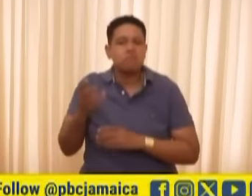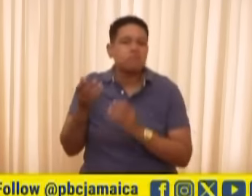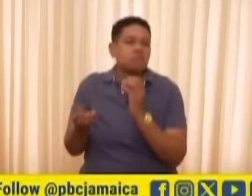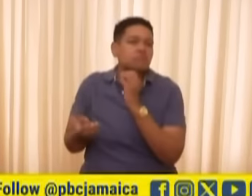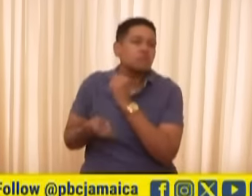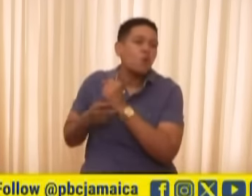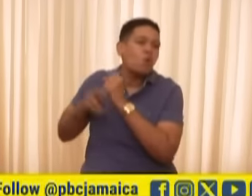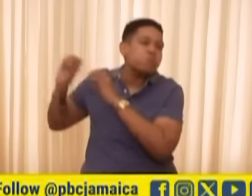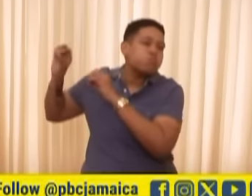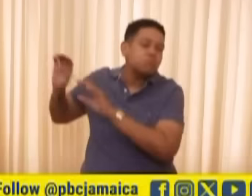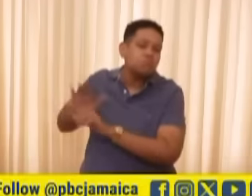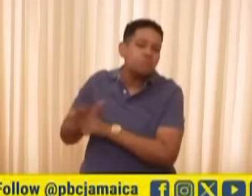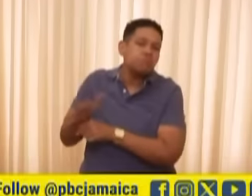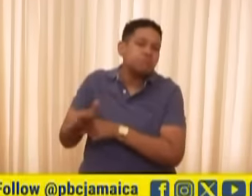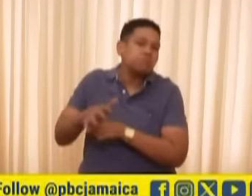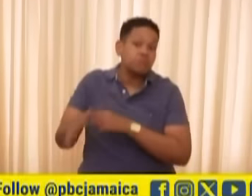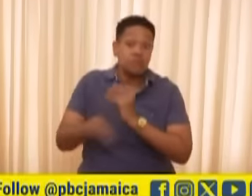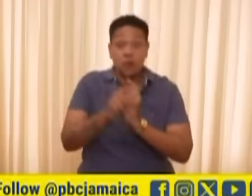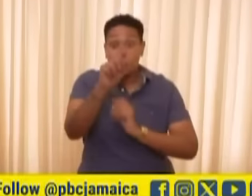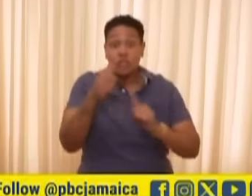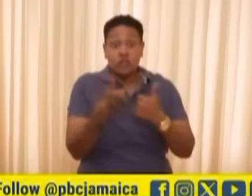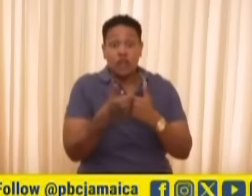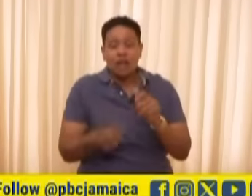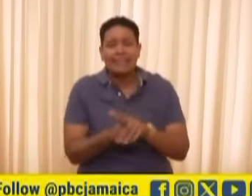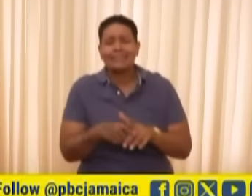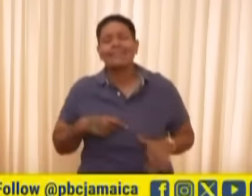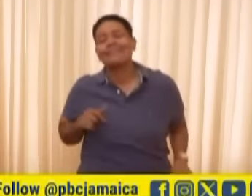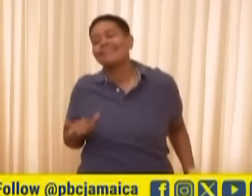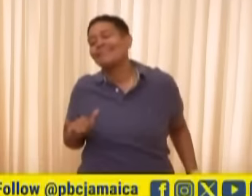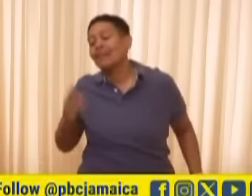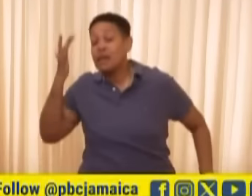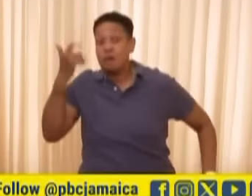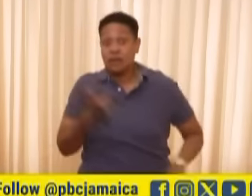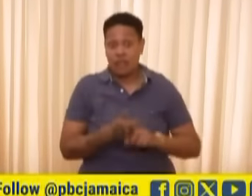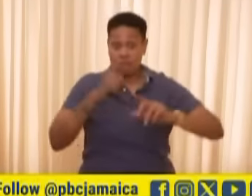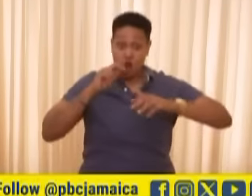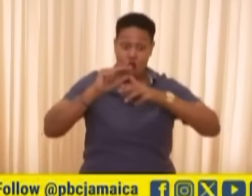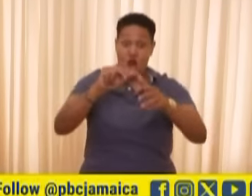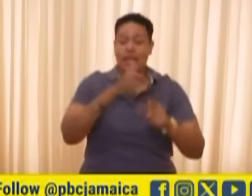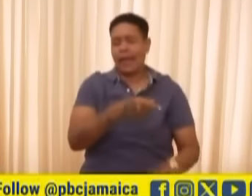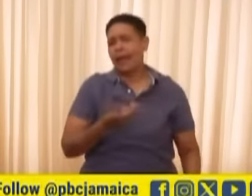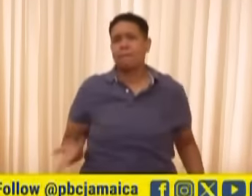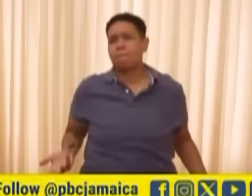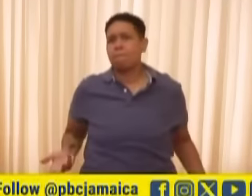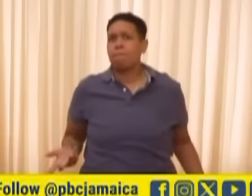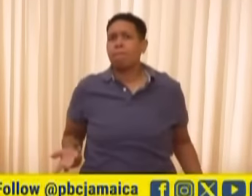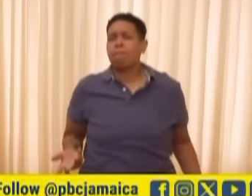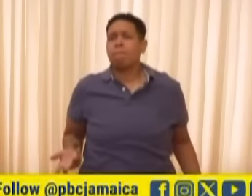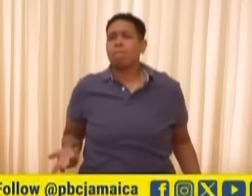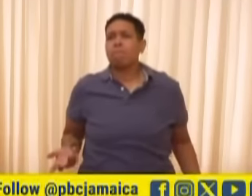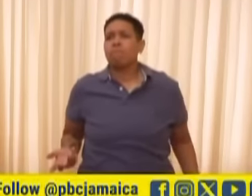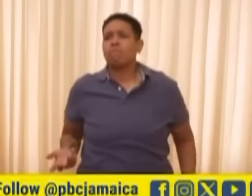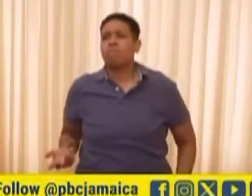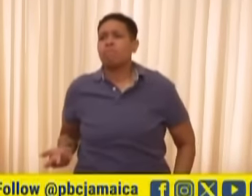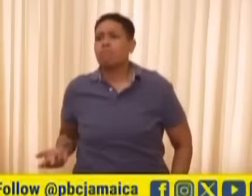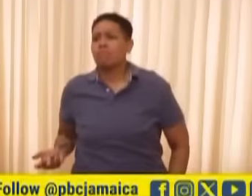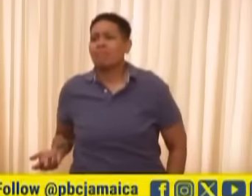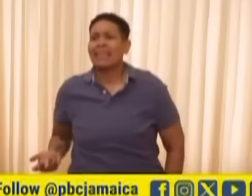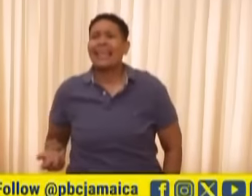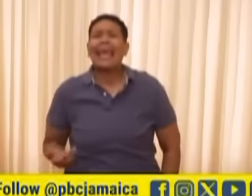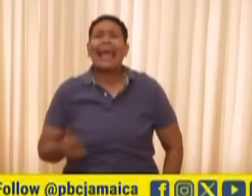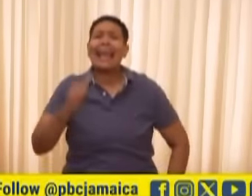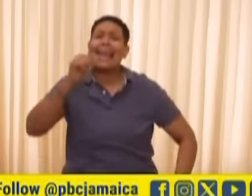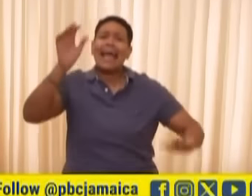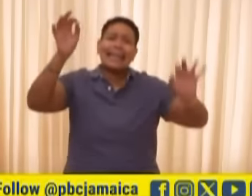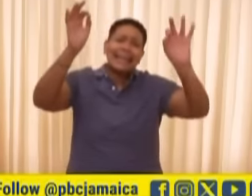One of the challenges we have picked up is that because the hurricane has been not so